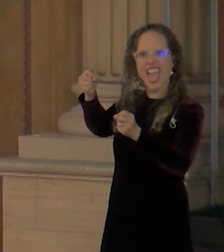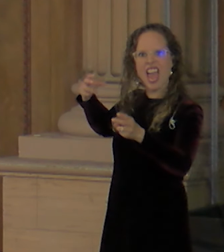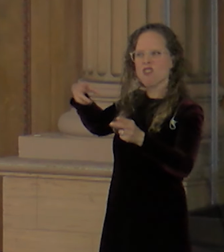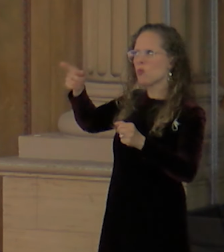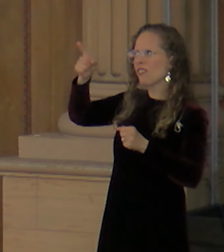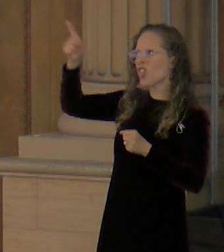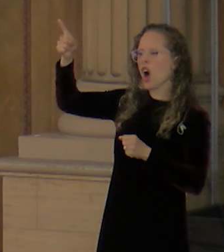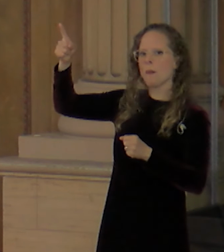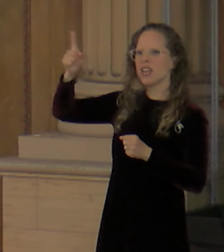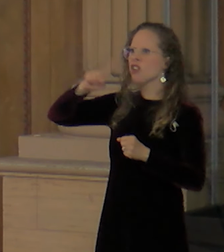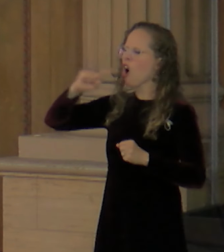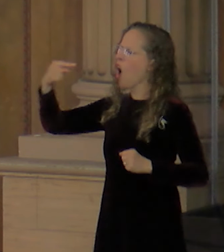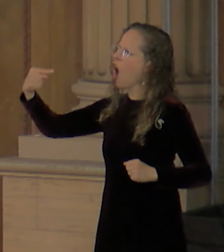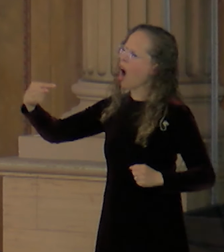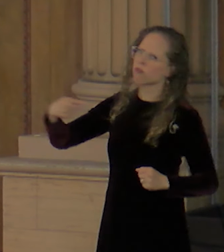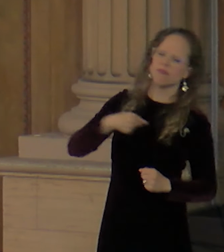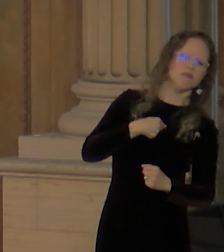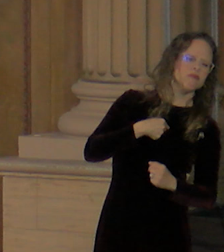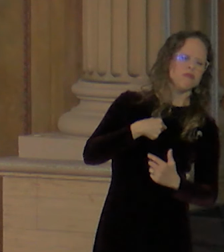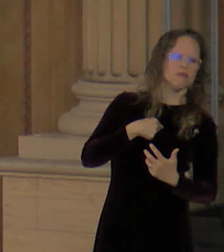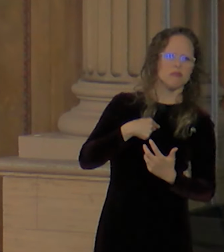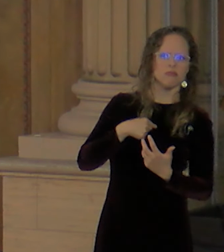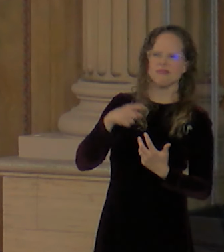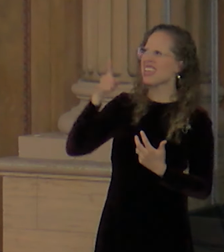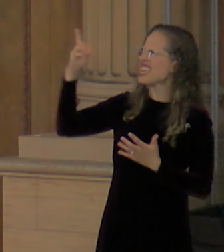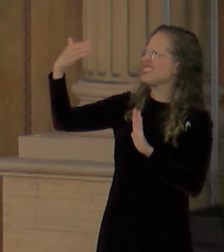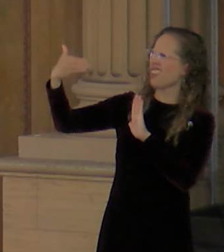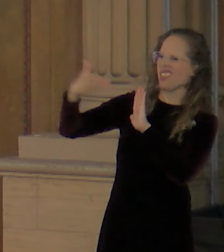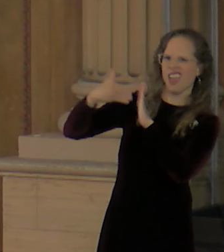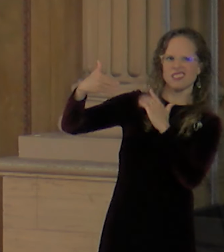their poison. The terrors of God are arrayed against me.